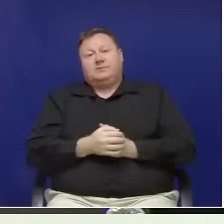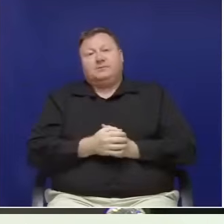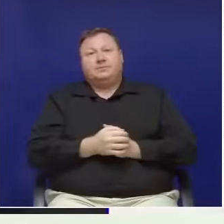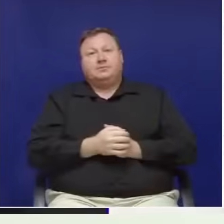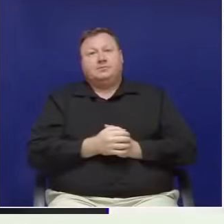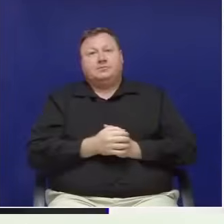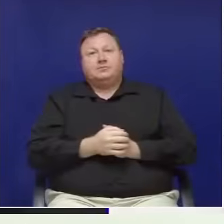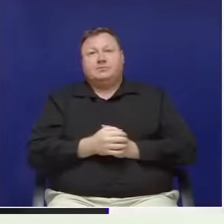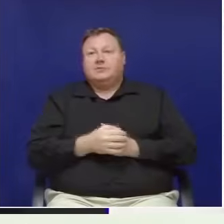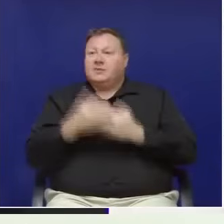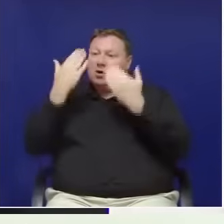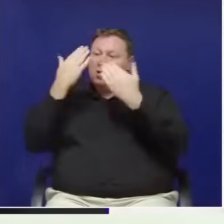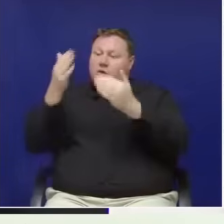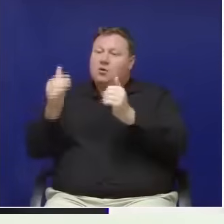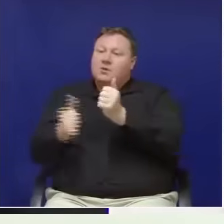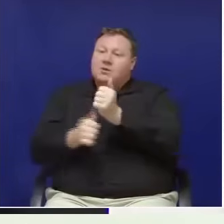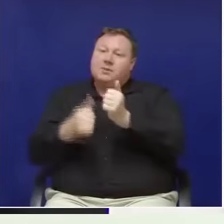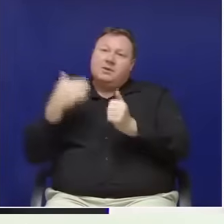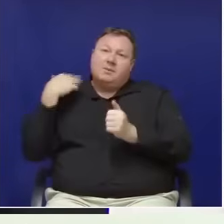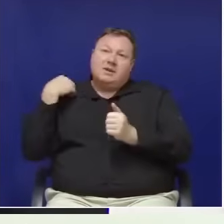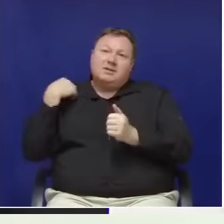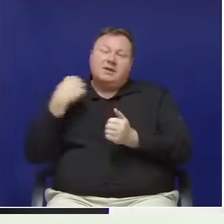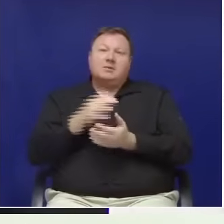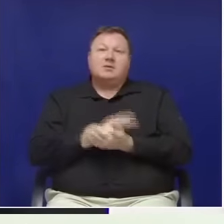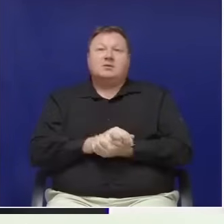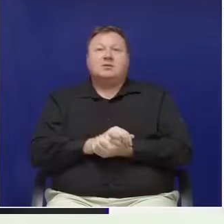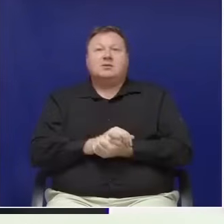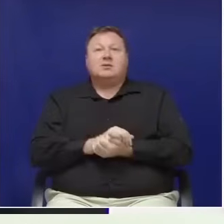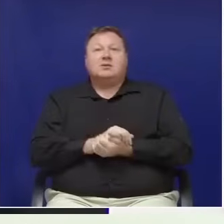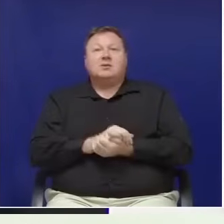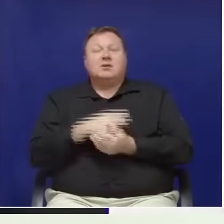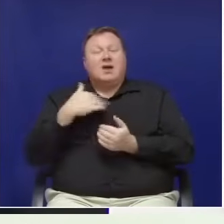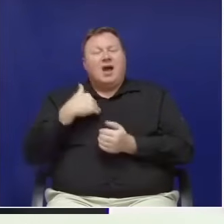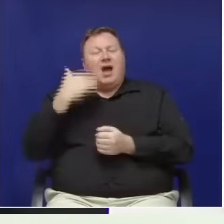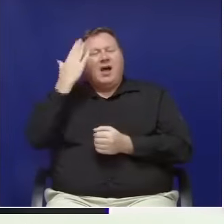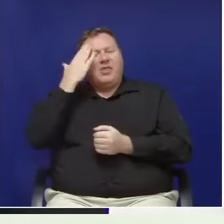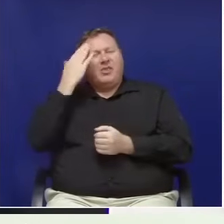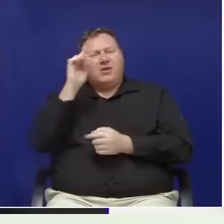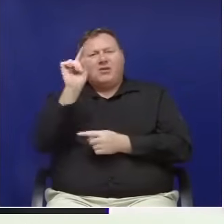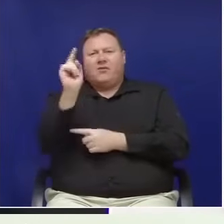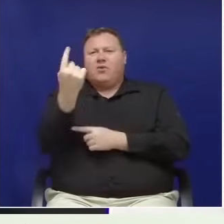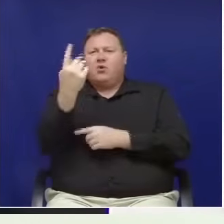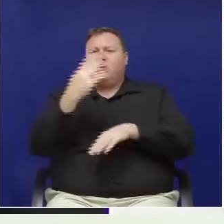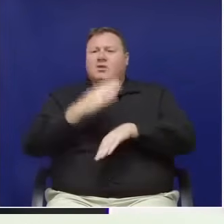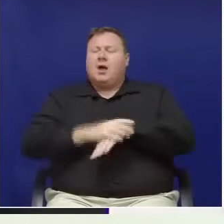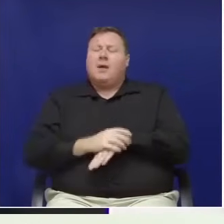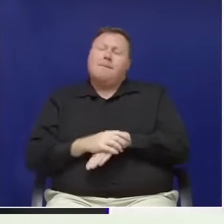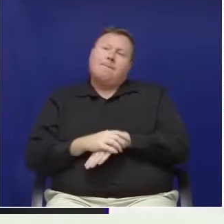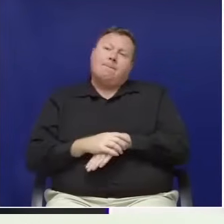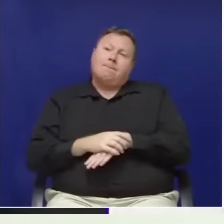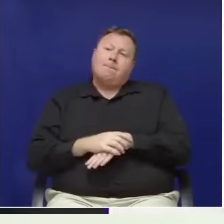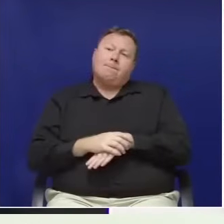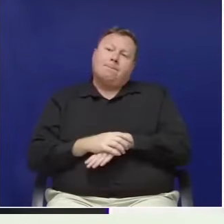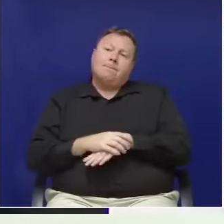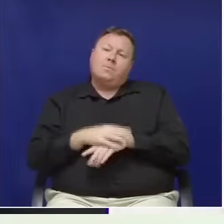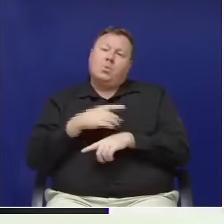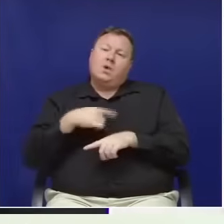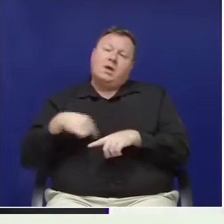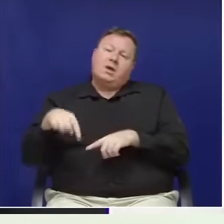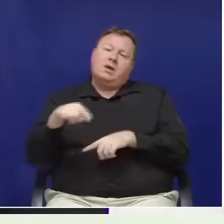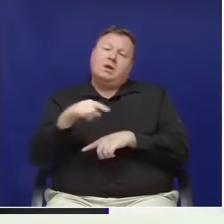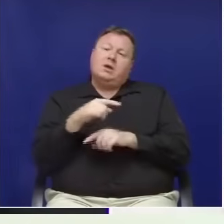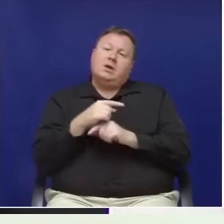The Honourable Deputy Minister. I think for the first time we